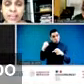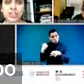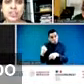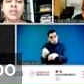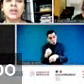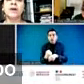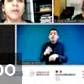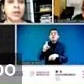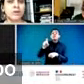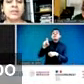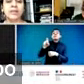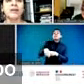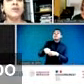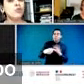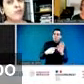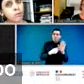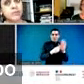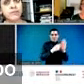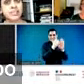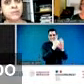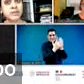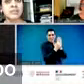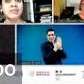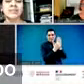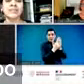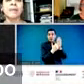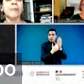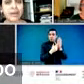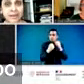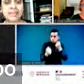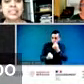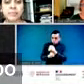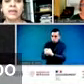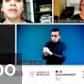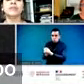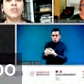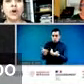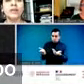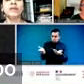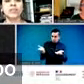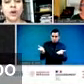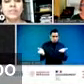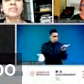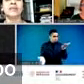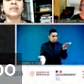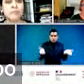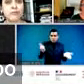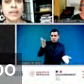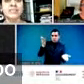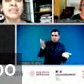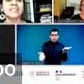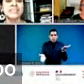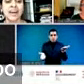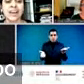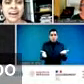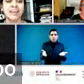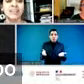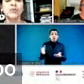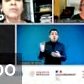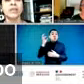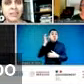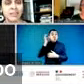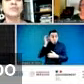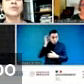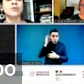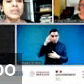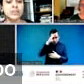afresh, because there are new forms of experiences, empirically speaking, stalking, doxing, deepfakes, NCII, and so many